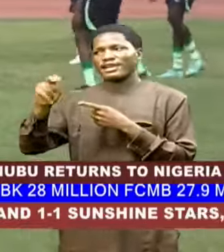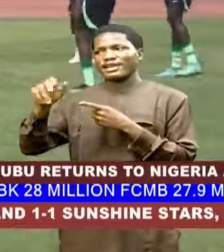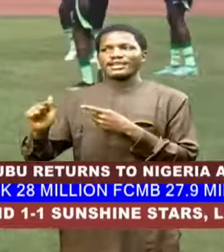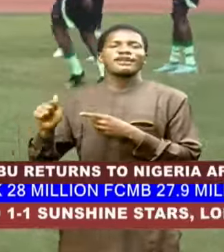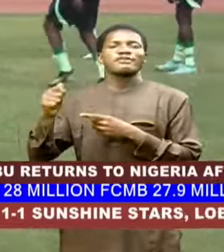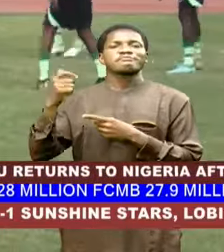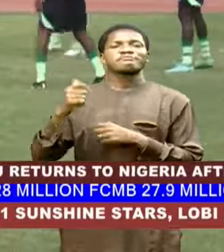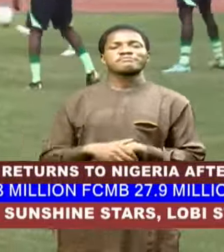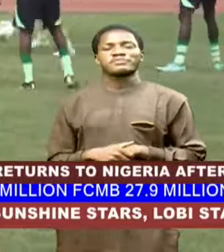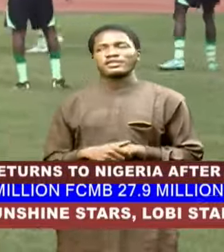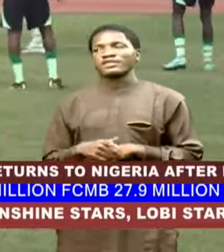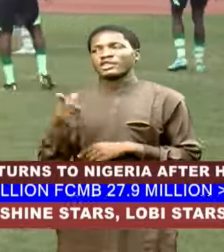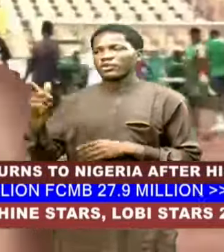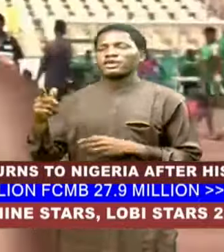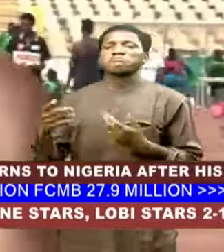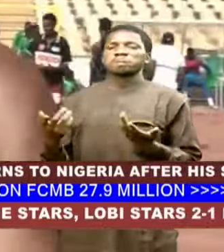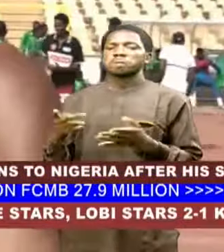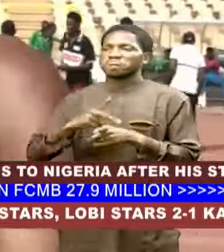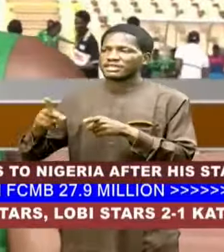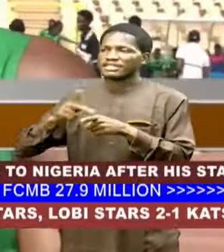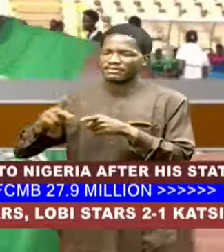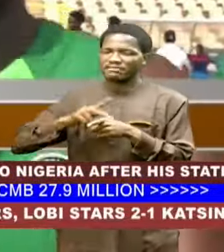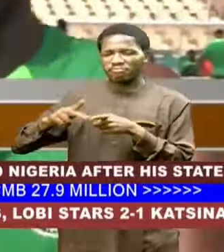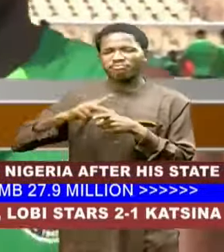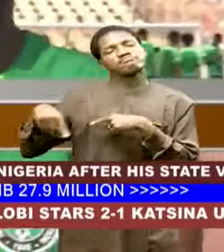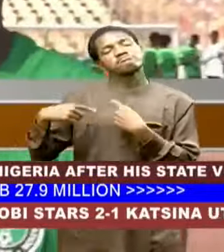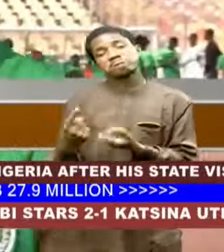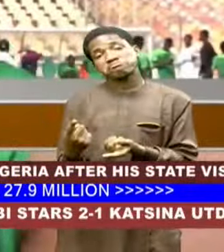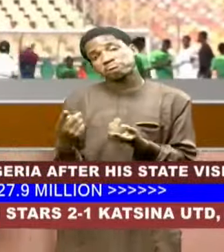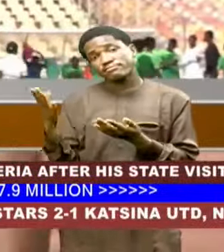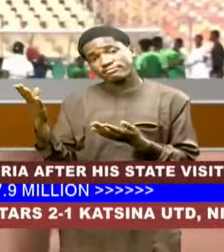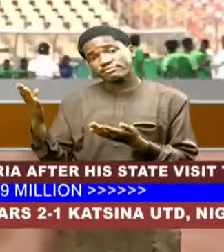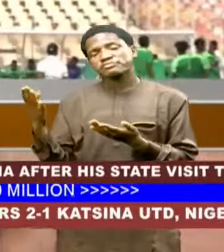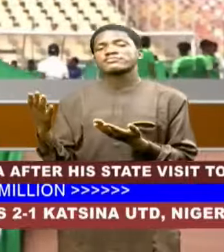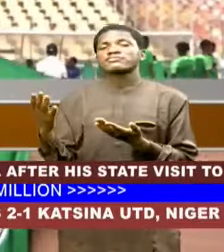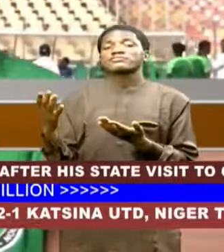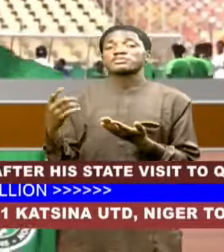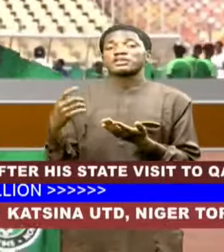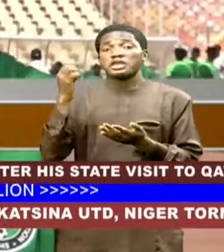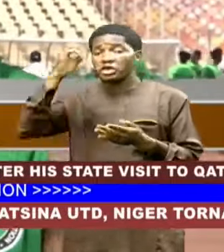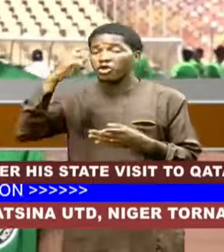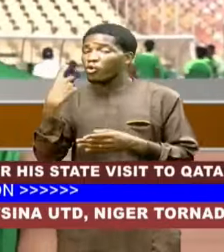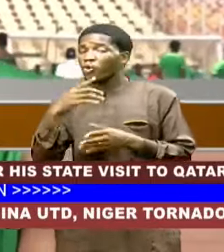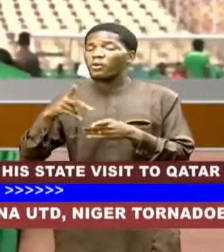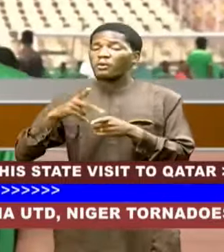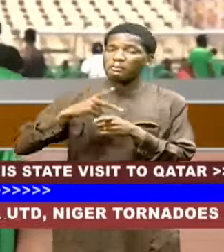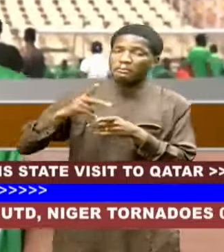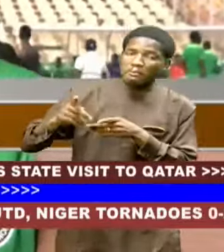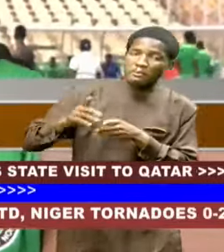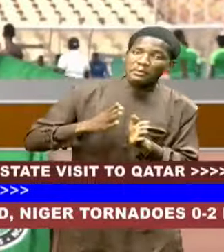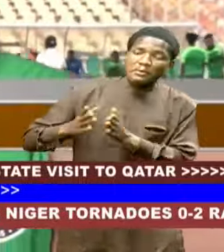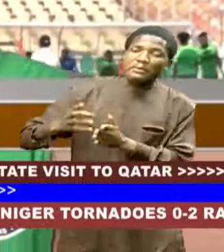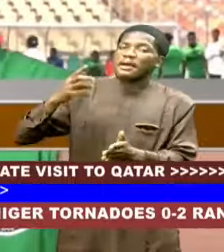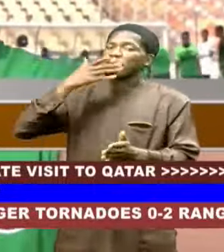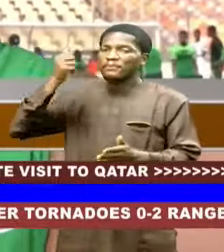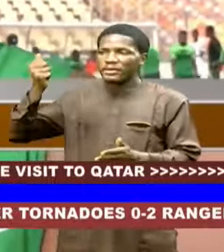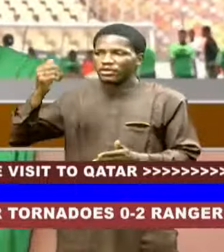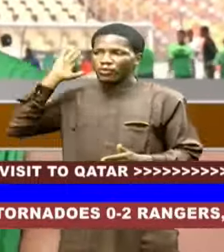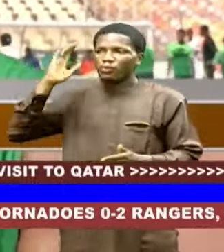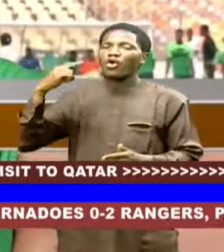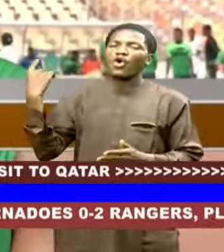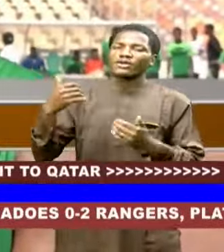well in training matches. He who prepare best and follow the logic and play according to the rules will always have